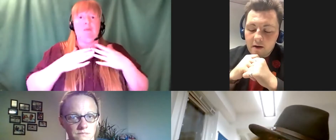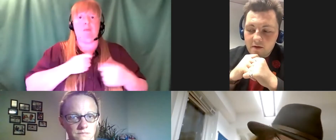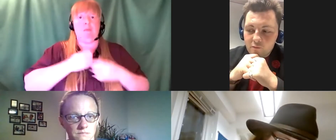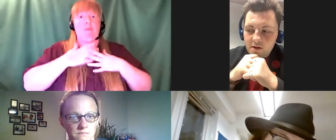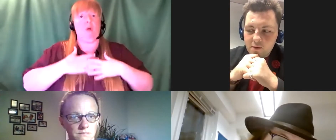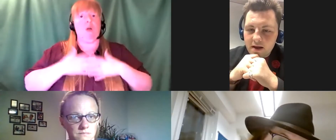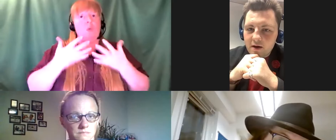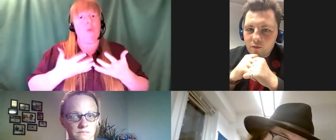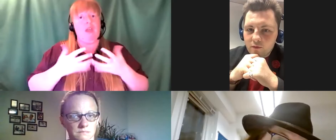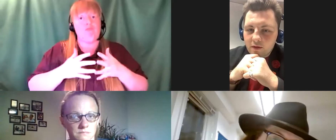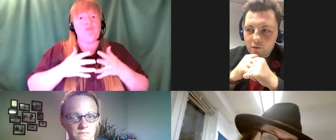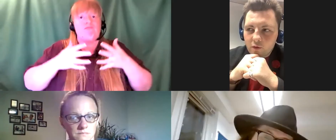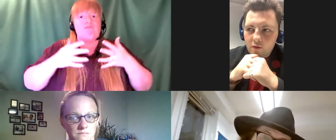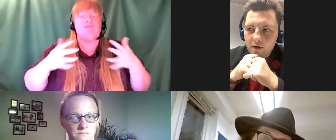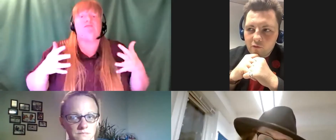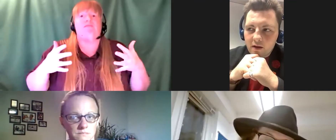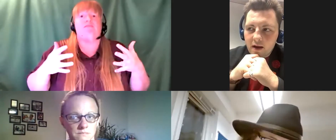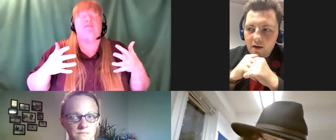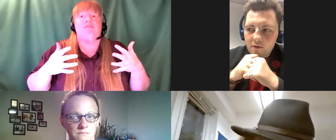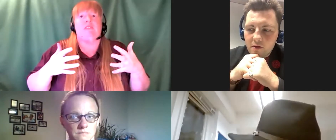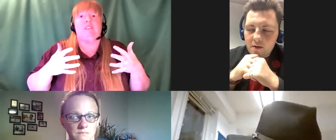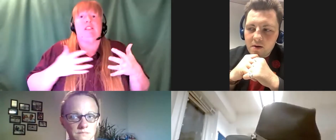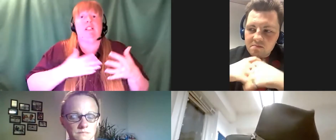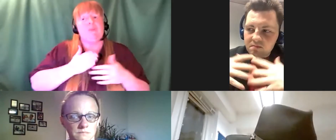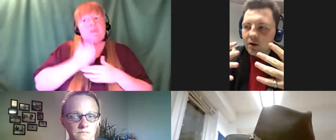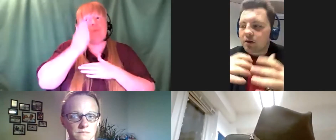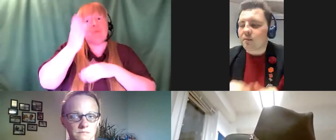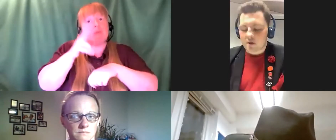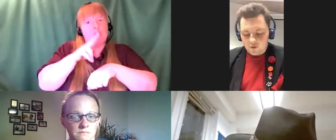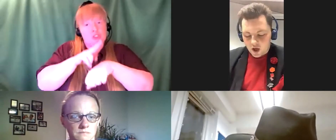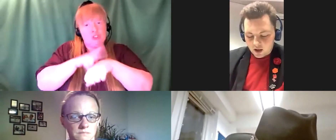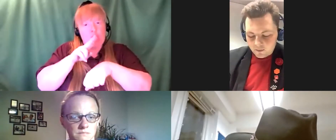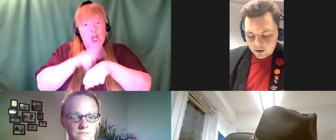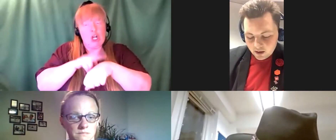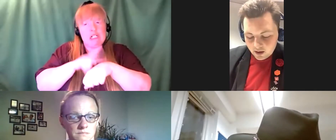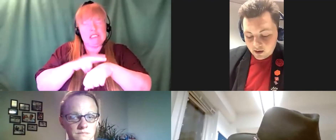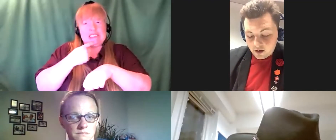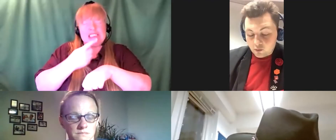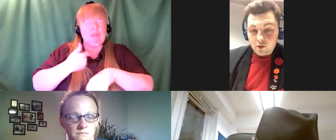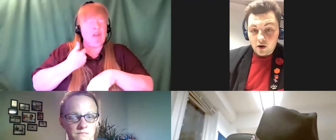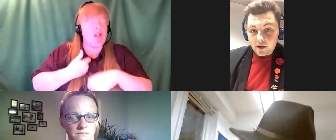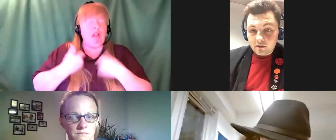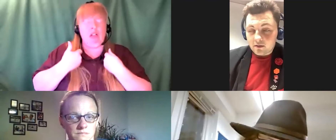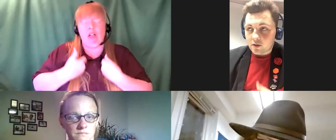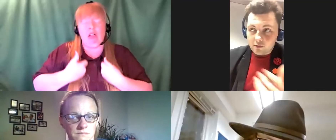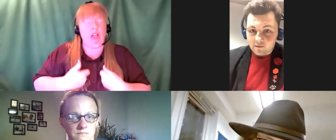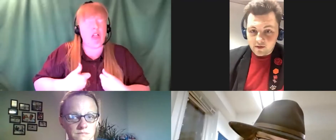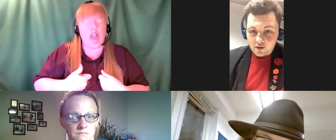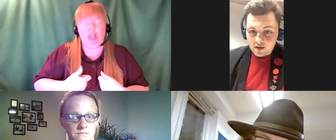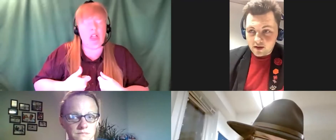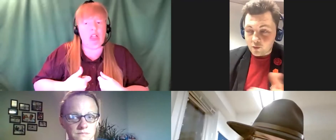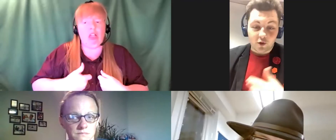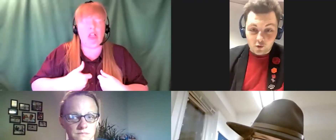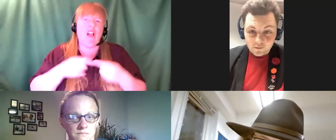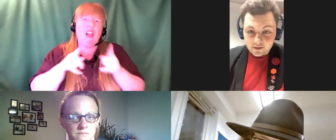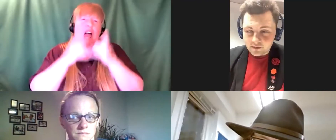I felt really, really ill at the doctors actually, and I managed to get myself a checkup. And they said, "Oh, your iron, it's not a deficiency,